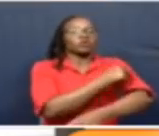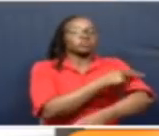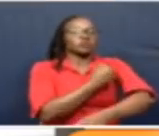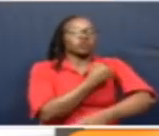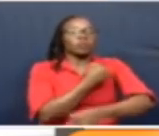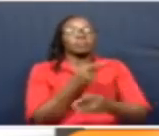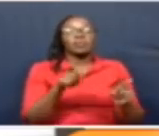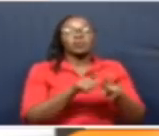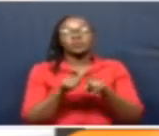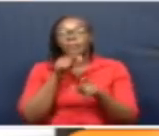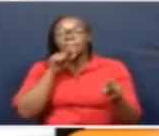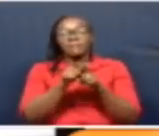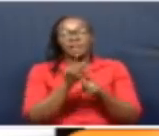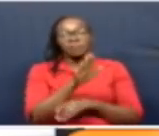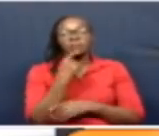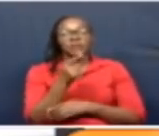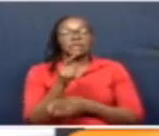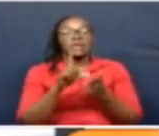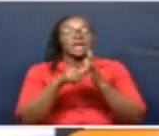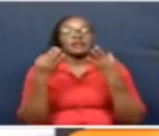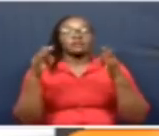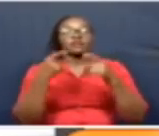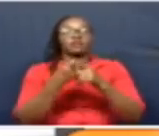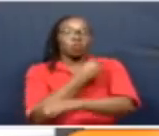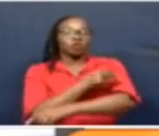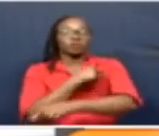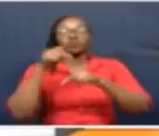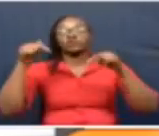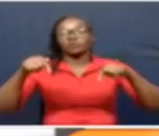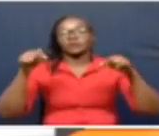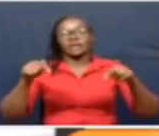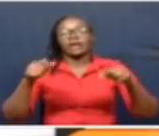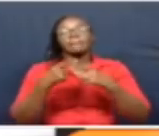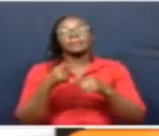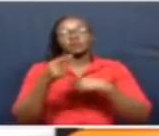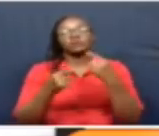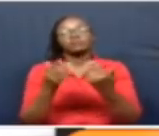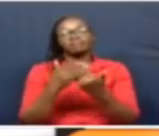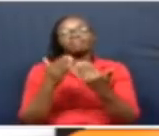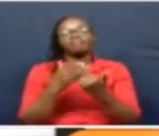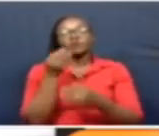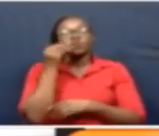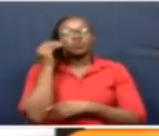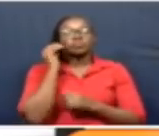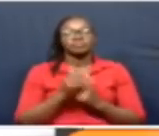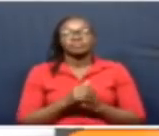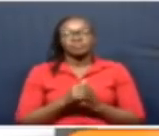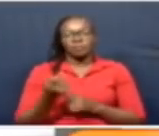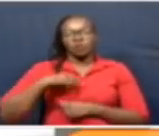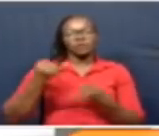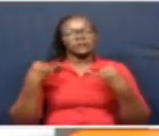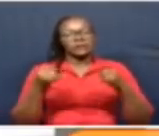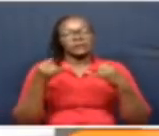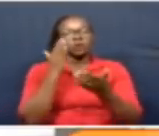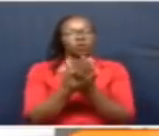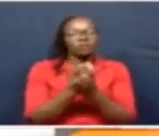to Ogutu's brother, he was discharged from hospital earlier today and is recovering at home. Our efforts to establish